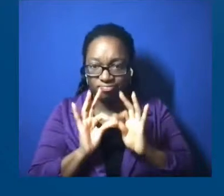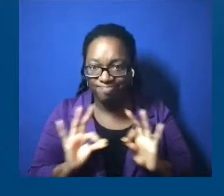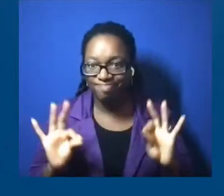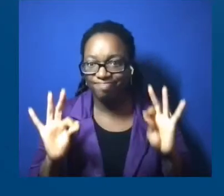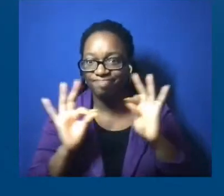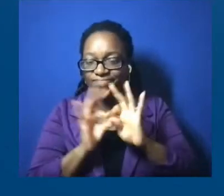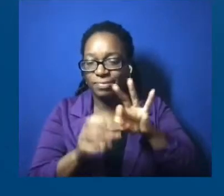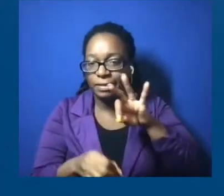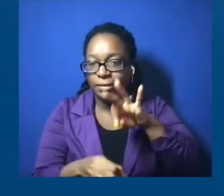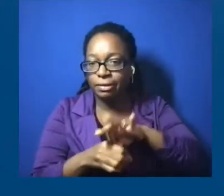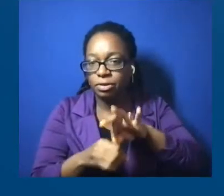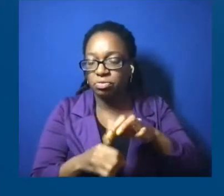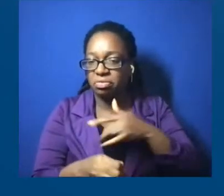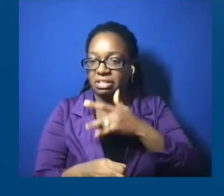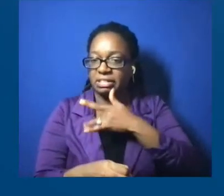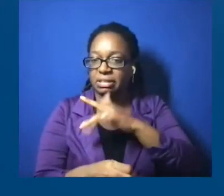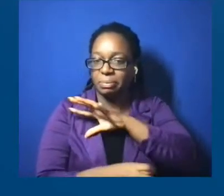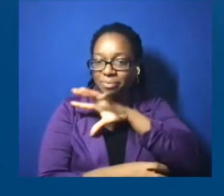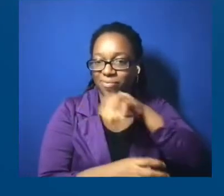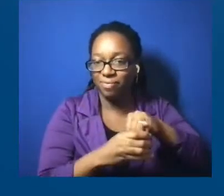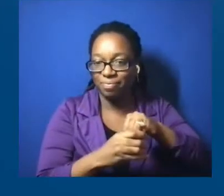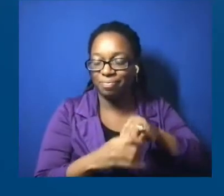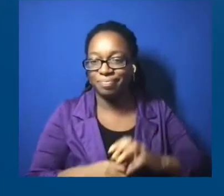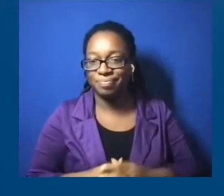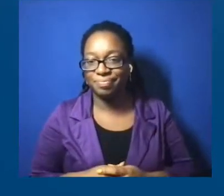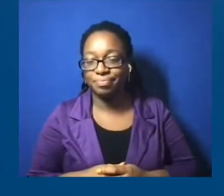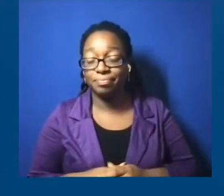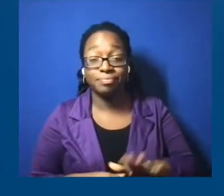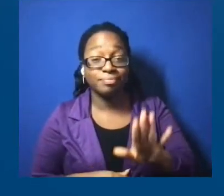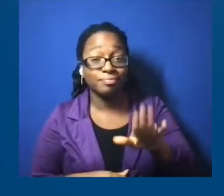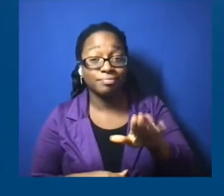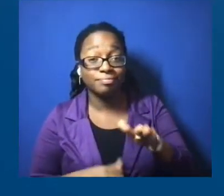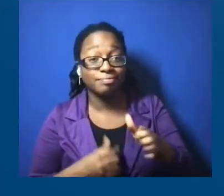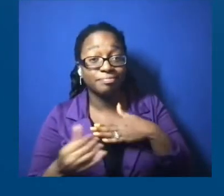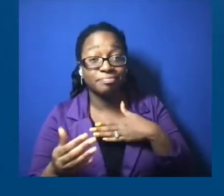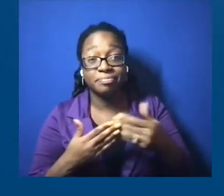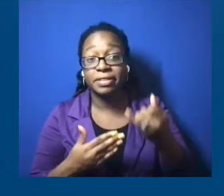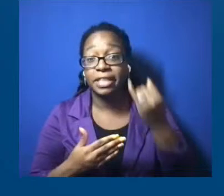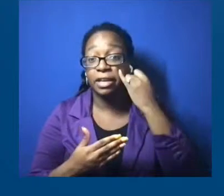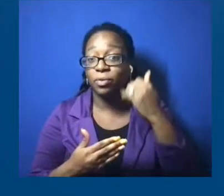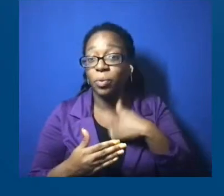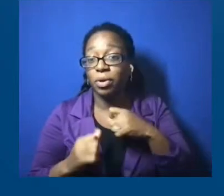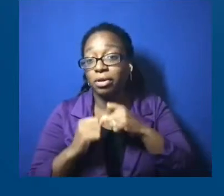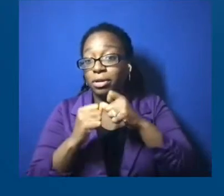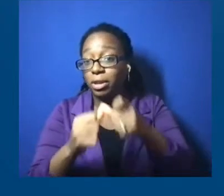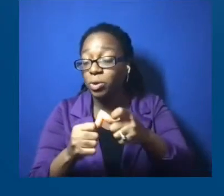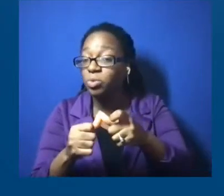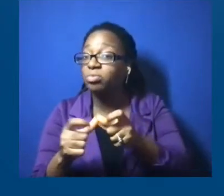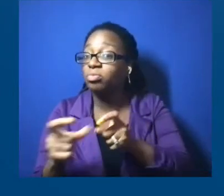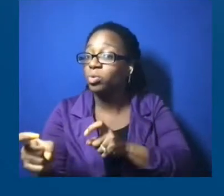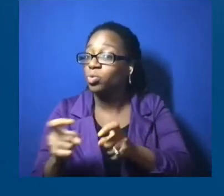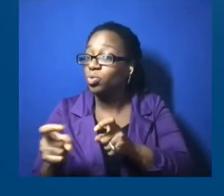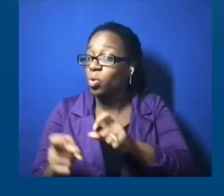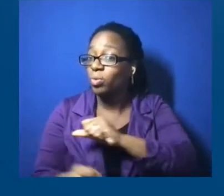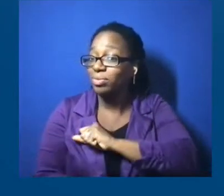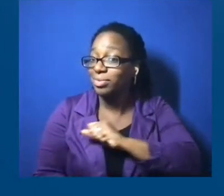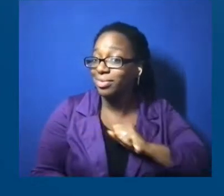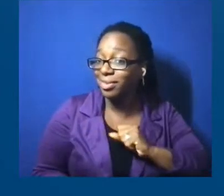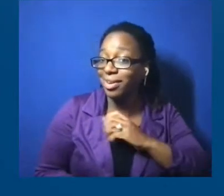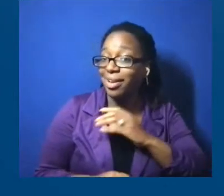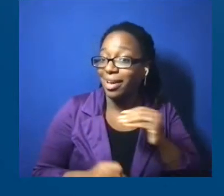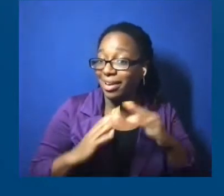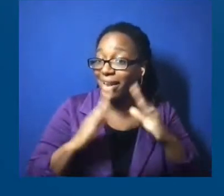in, and we've been involved in. You know, whether we maintain control of the Senate and the House is a big